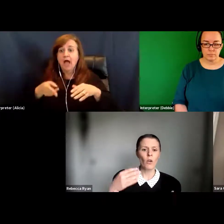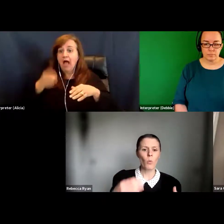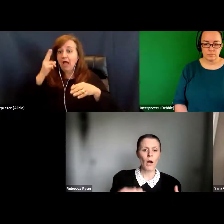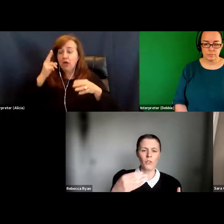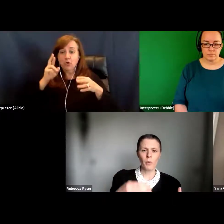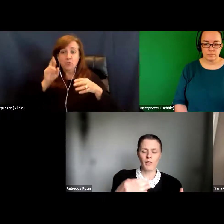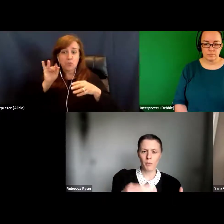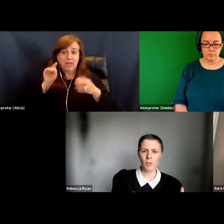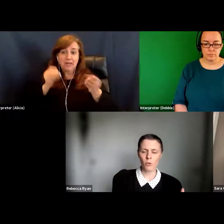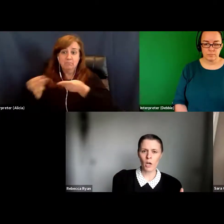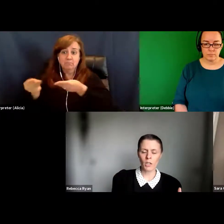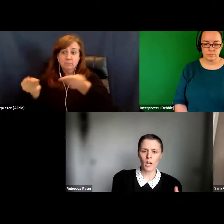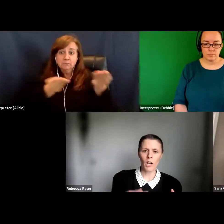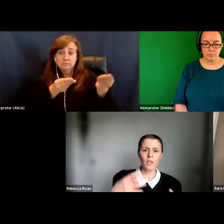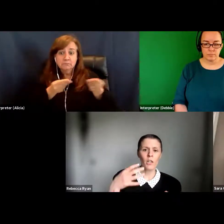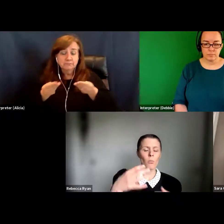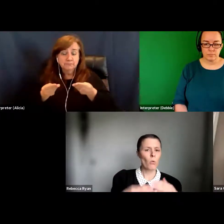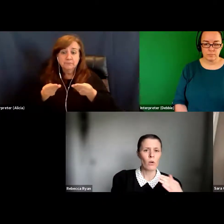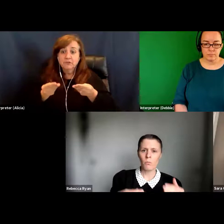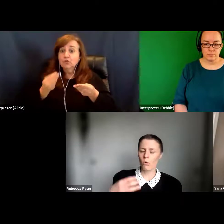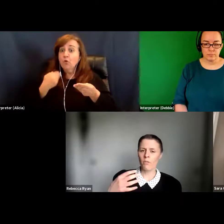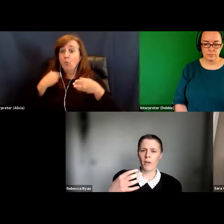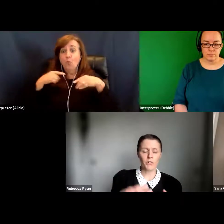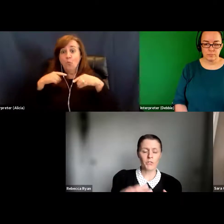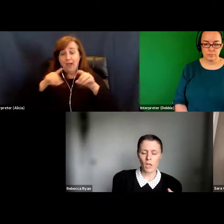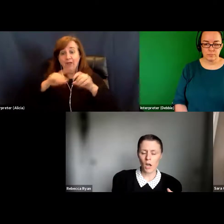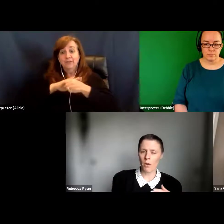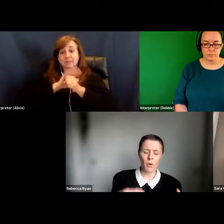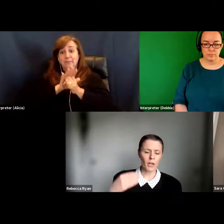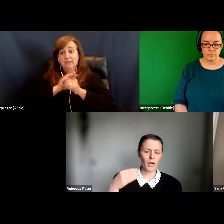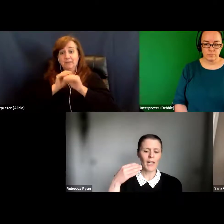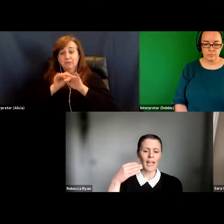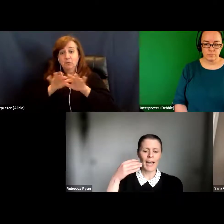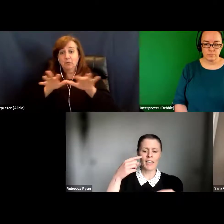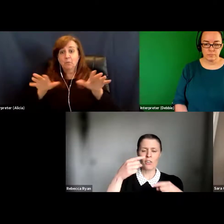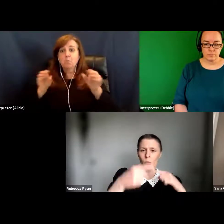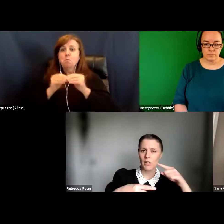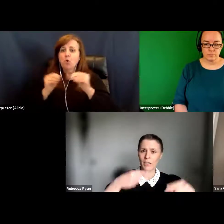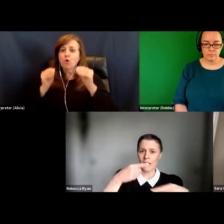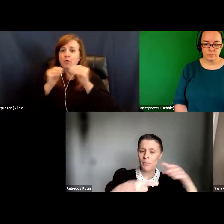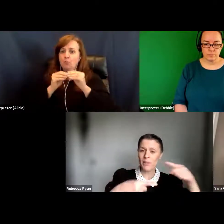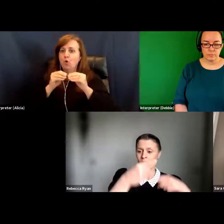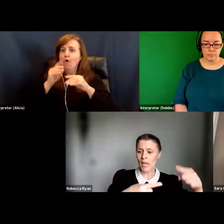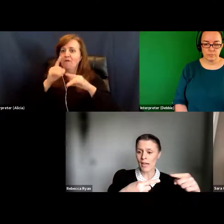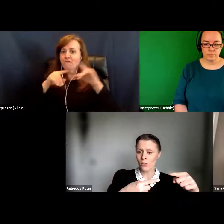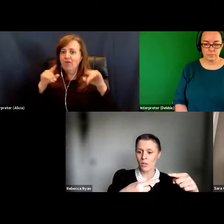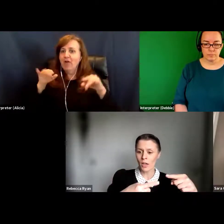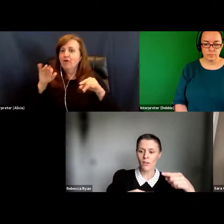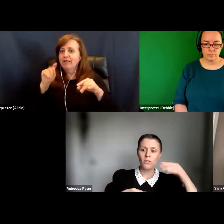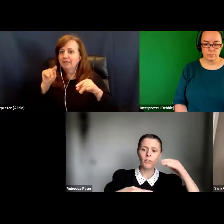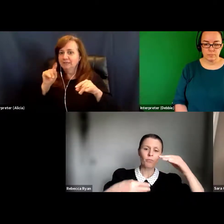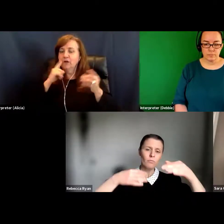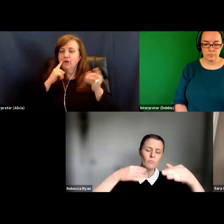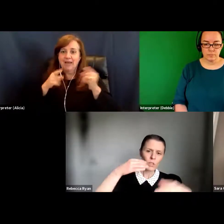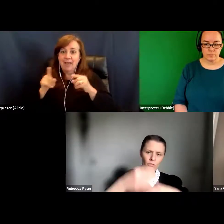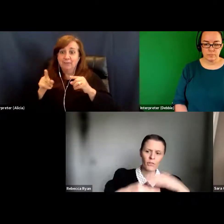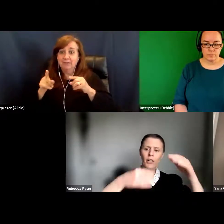so while this pandemic goes on, more and more variants are going to come on the market. And either we keep in this cycle